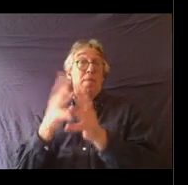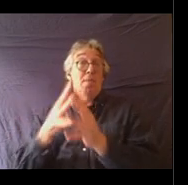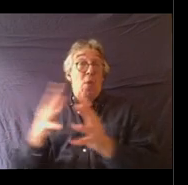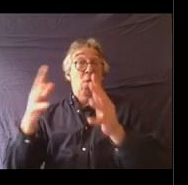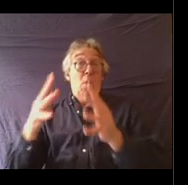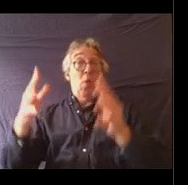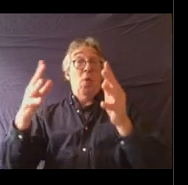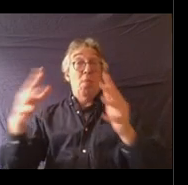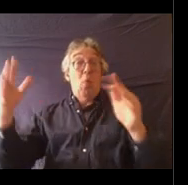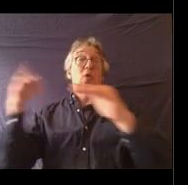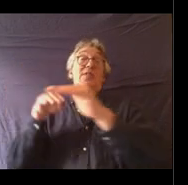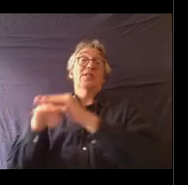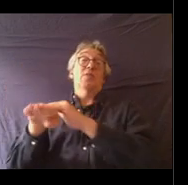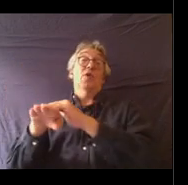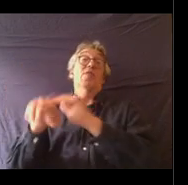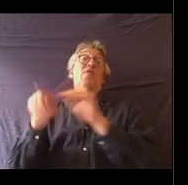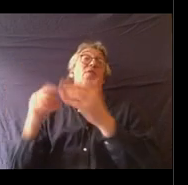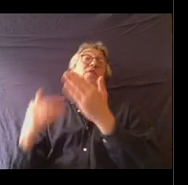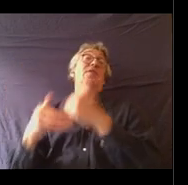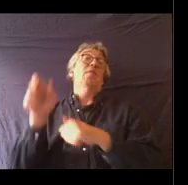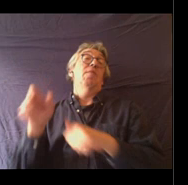accessible to persons with disability